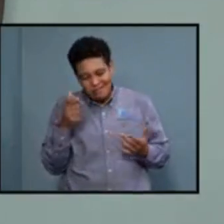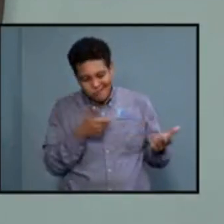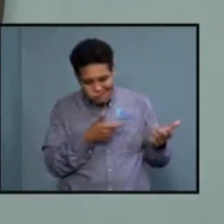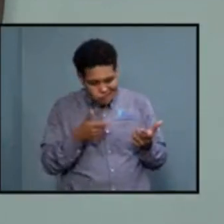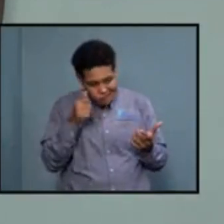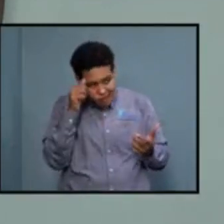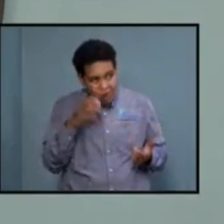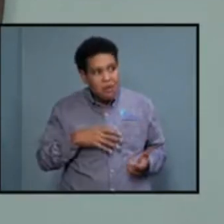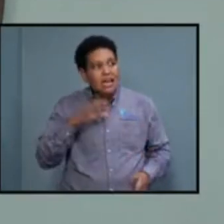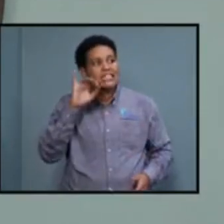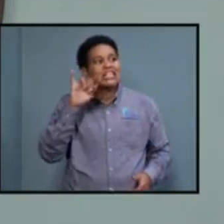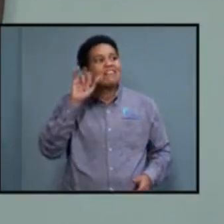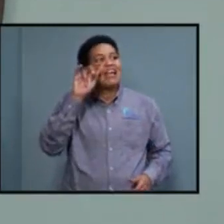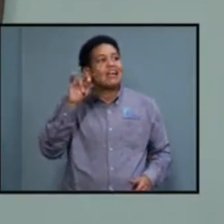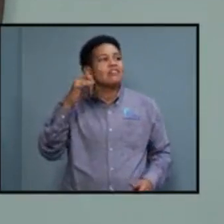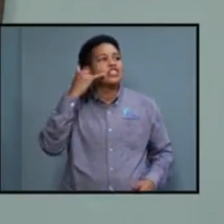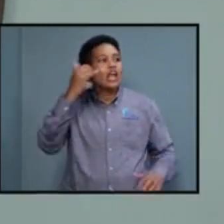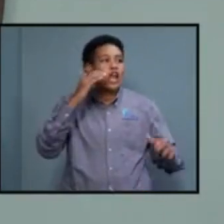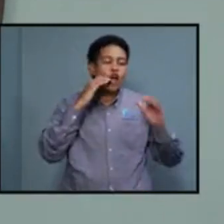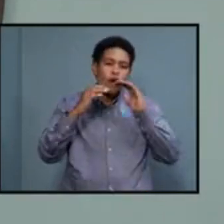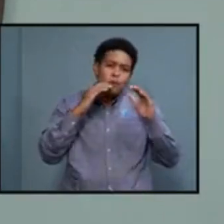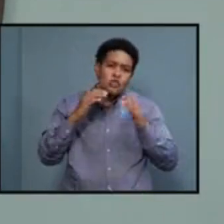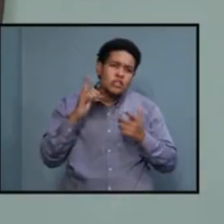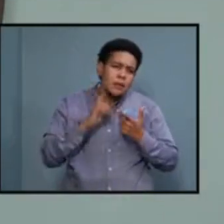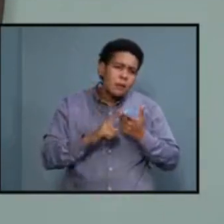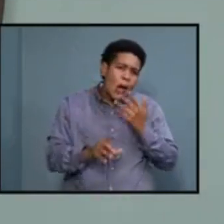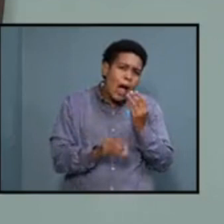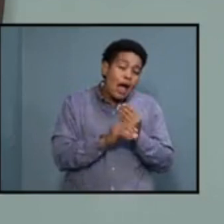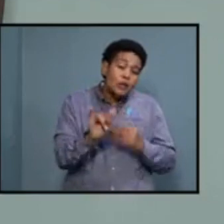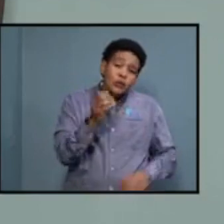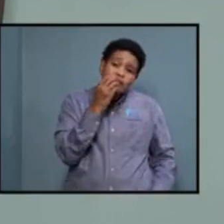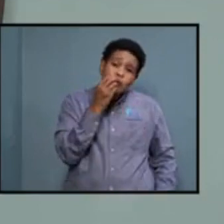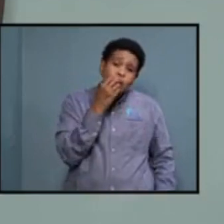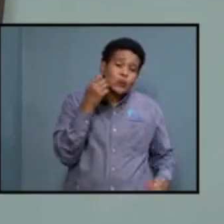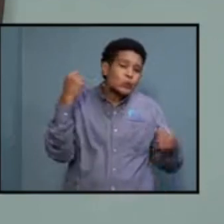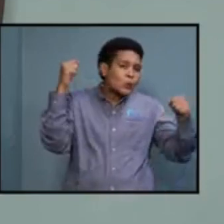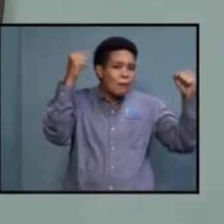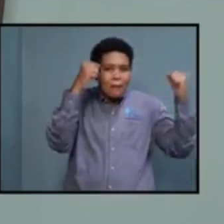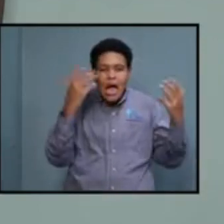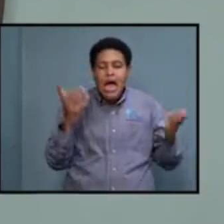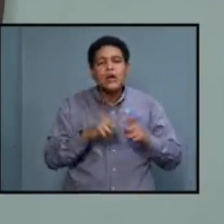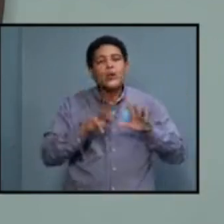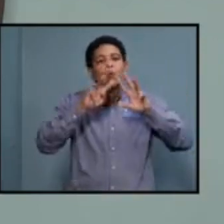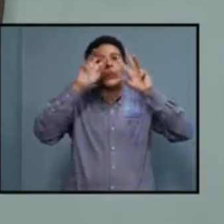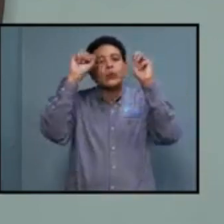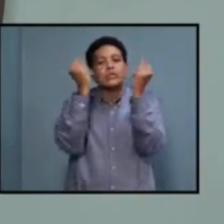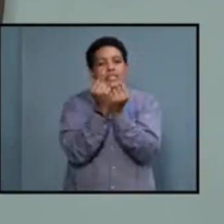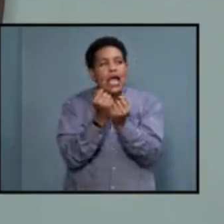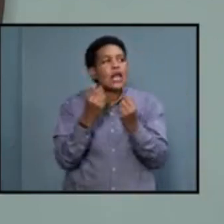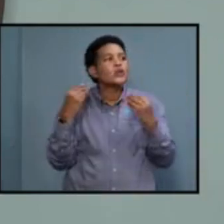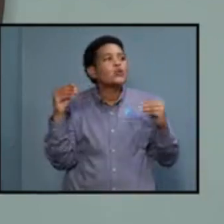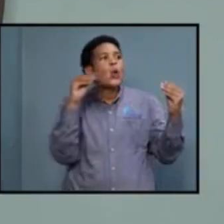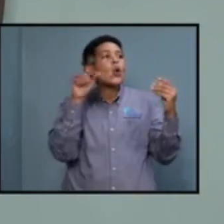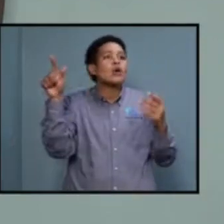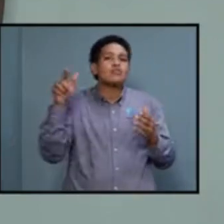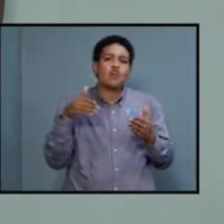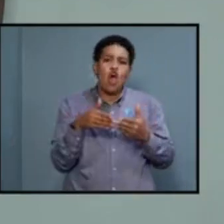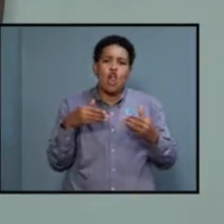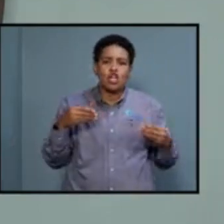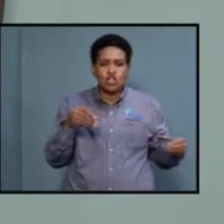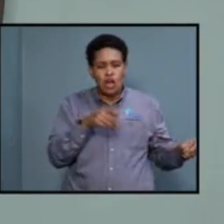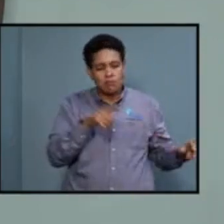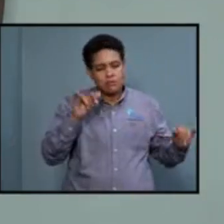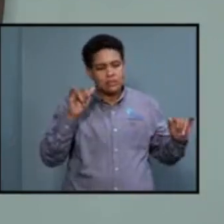telecommunications and obviously food supermarkets and wholesale stores and corner shops